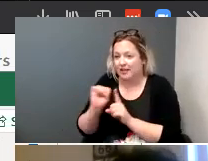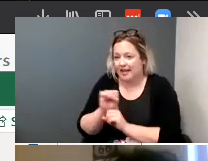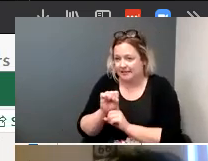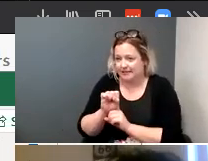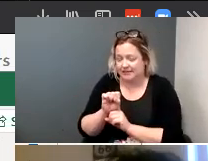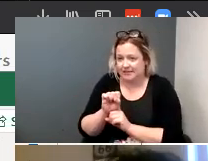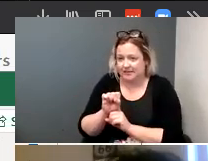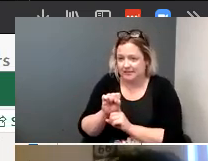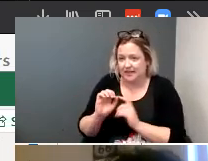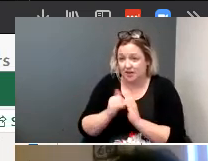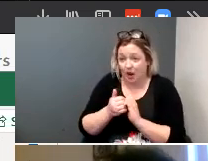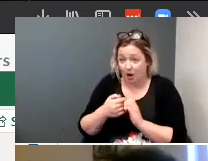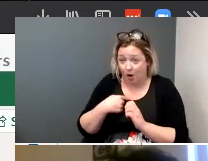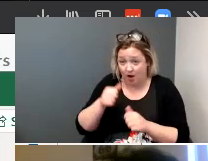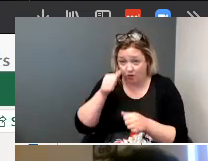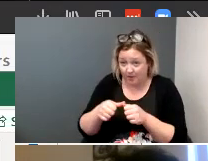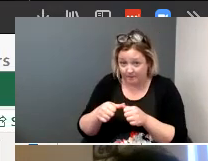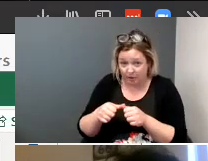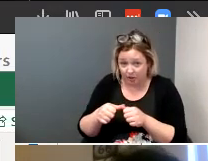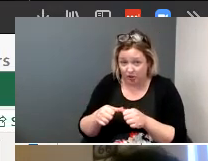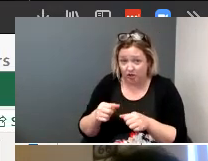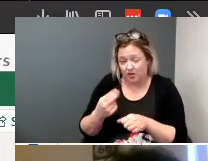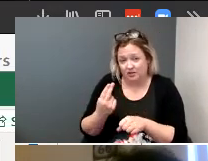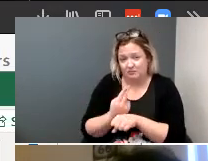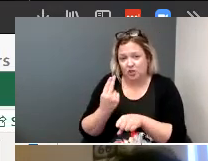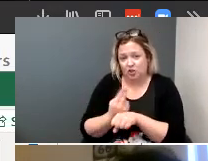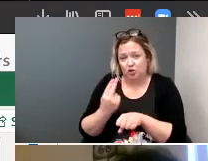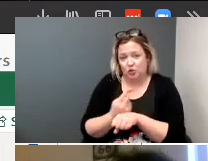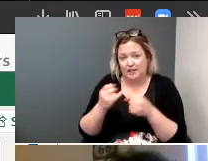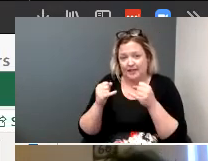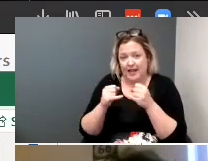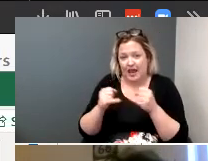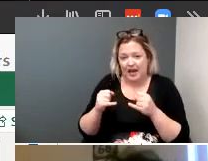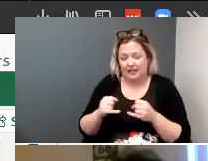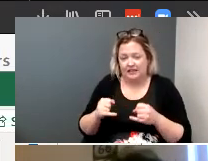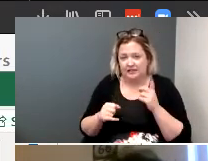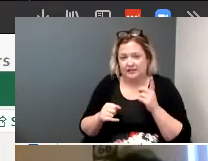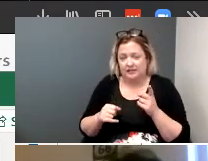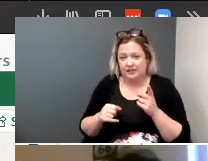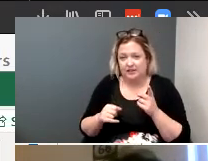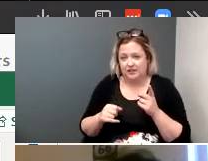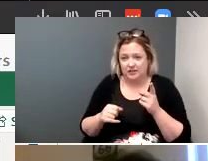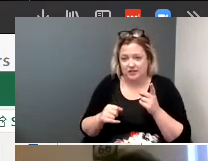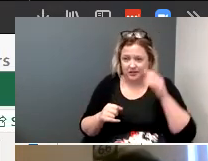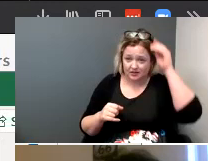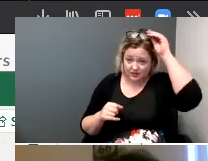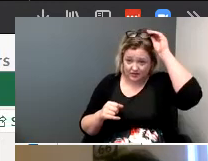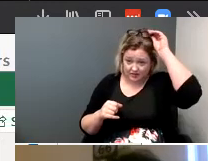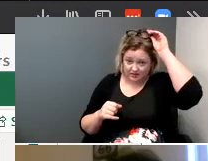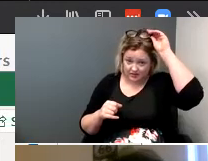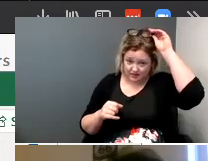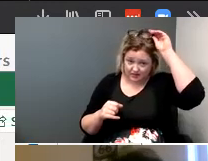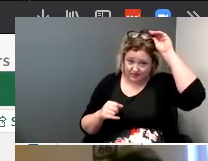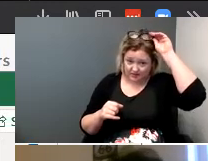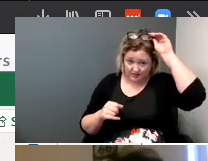is basically using these lines in the Greek alphabet, right? So if since big omega, we have the lines at the